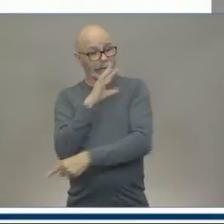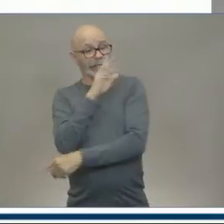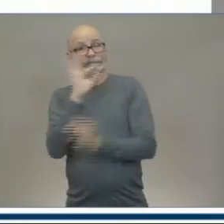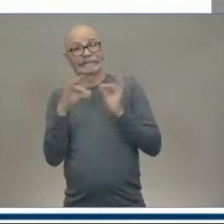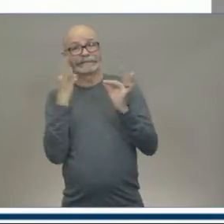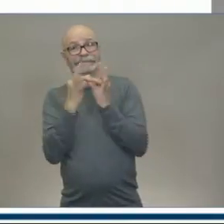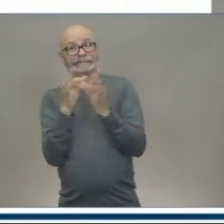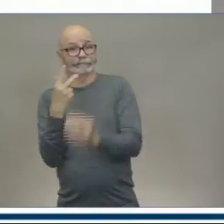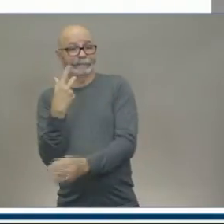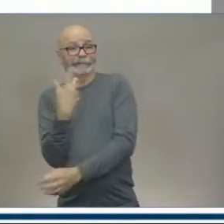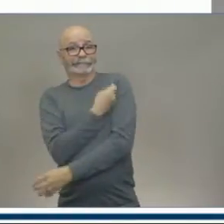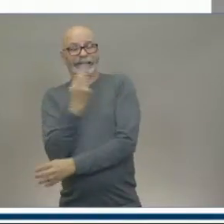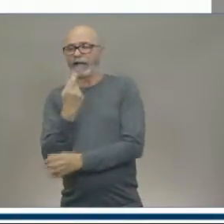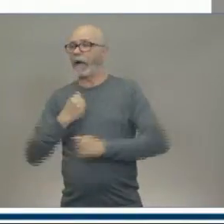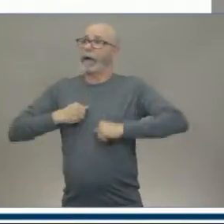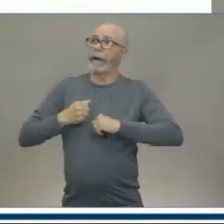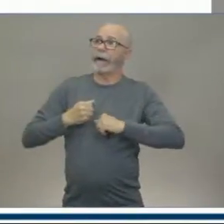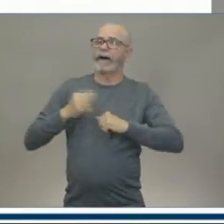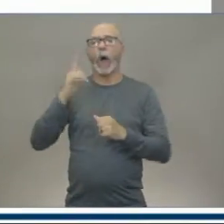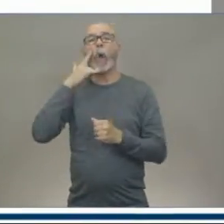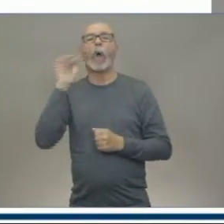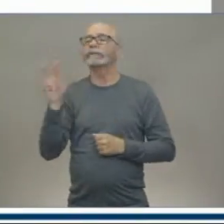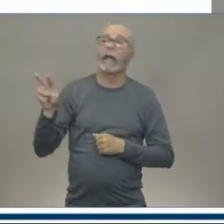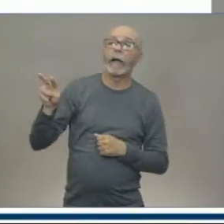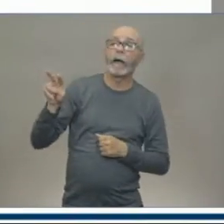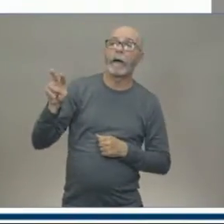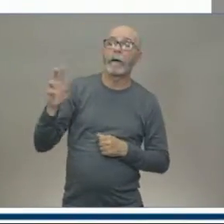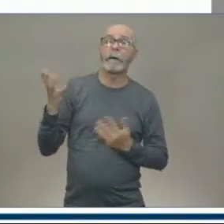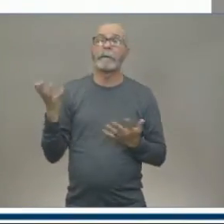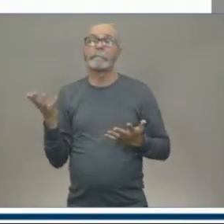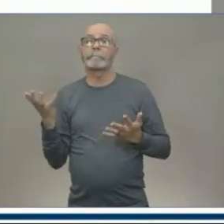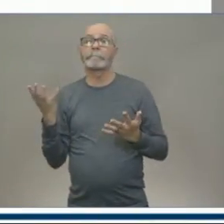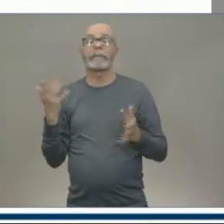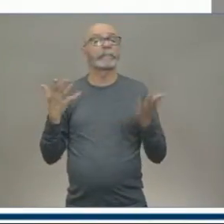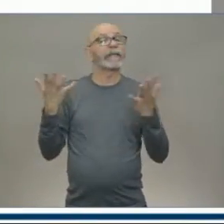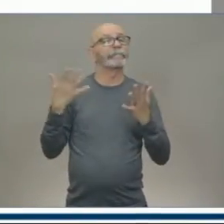of how much perhaps unrecognized activity might there be